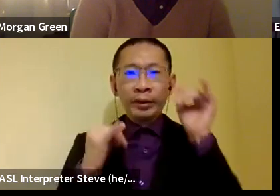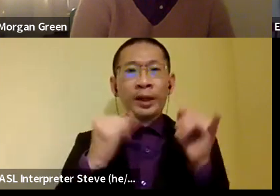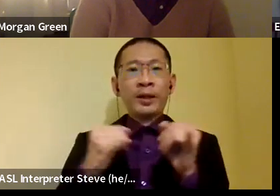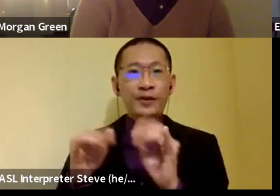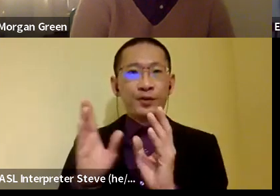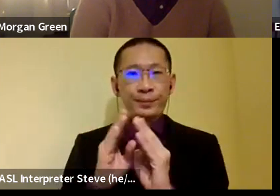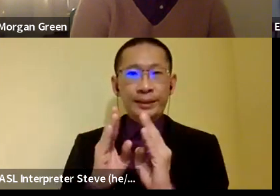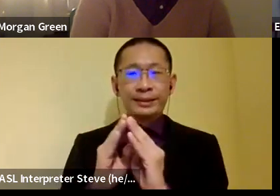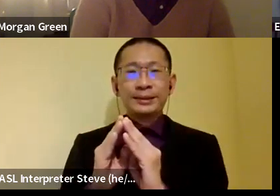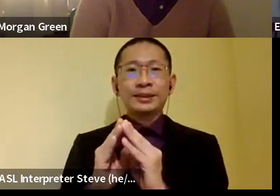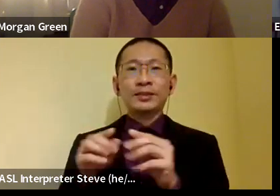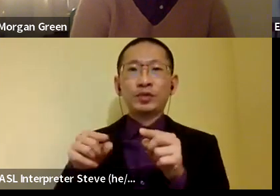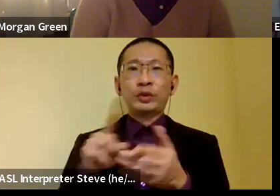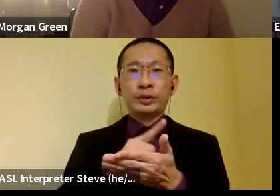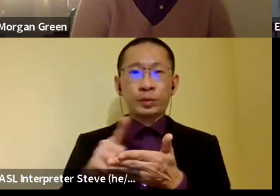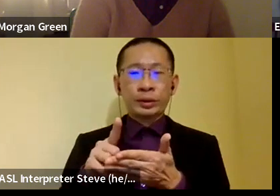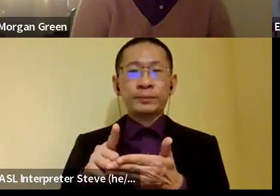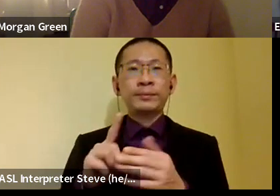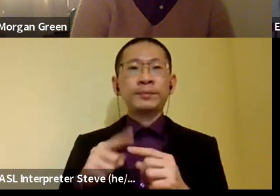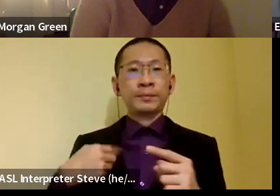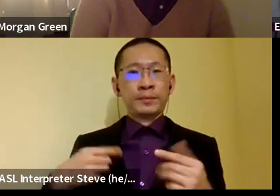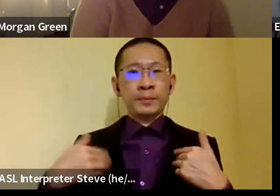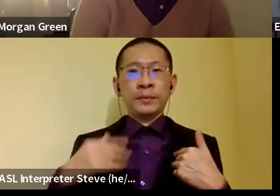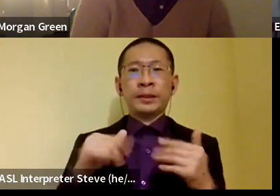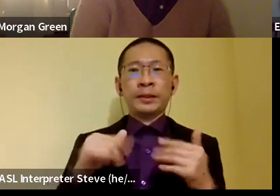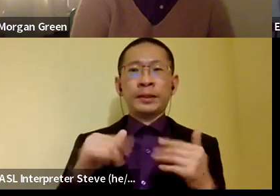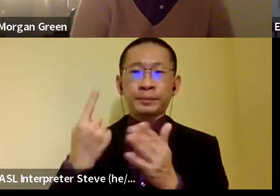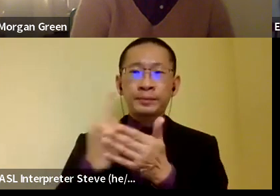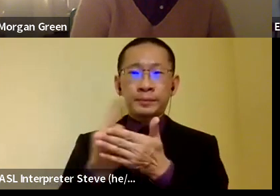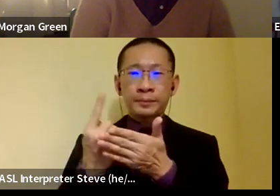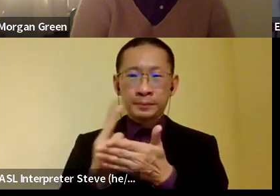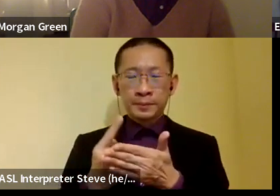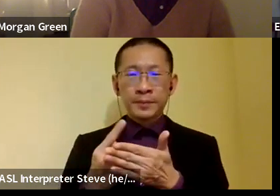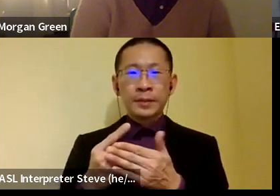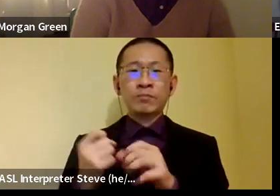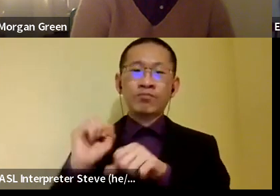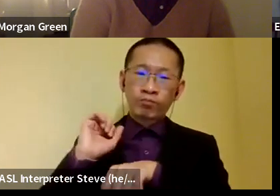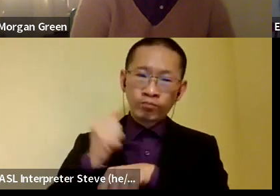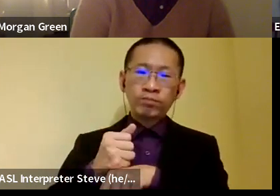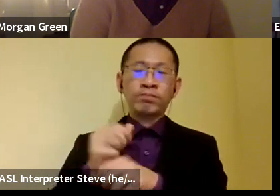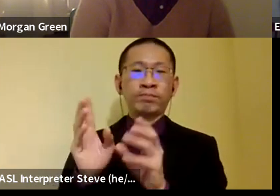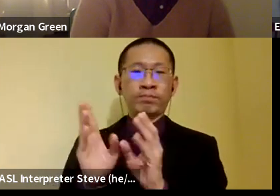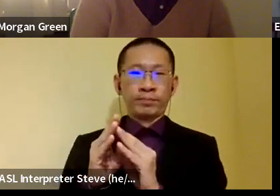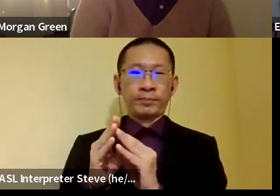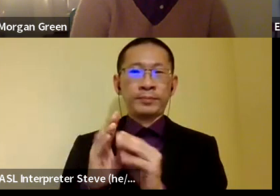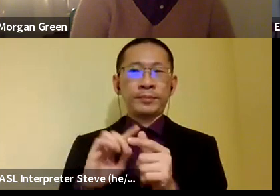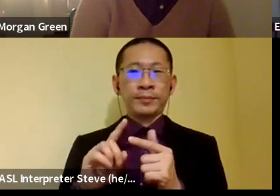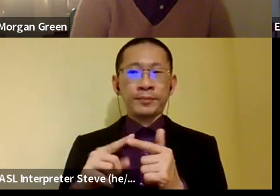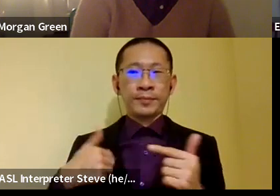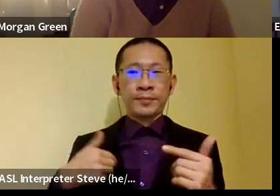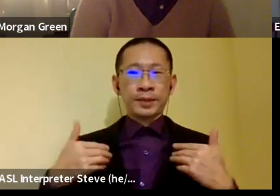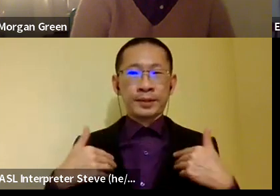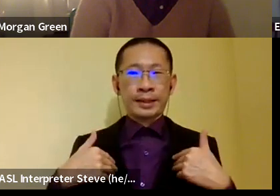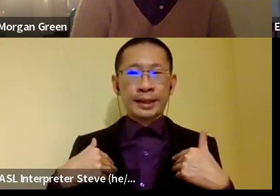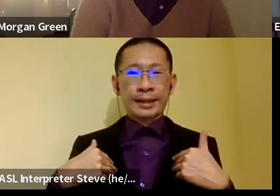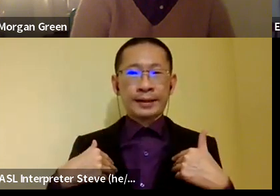meetings over the week, but we've got that once a week anchor, and then we take a